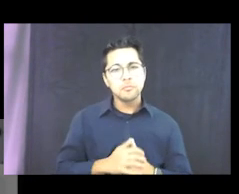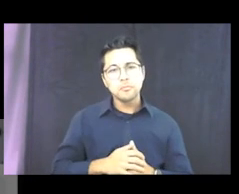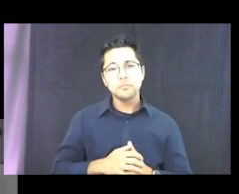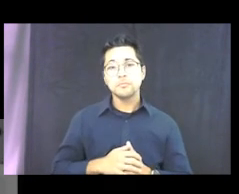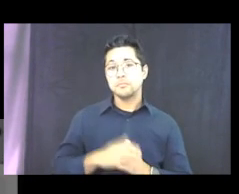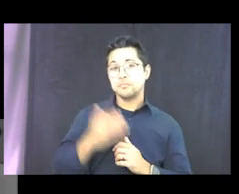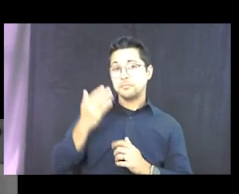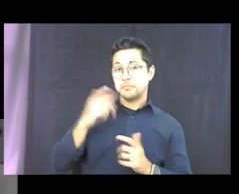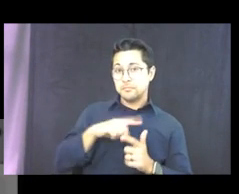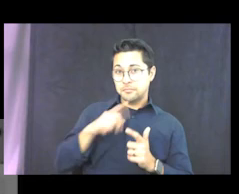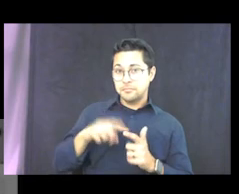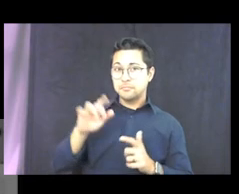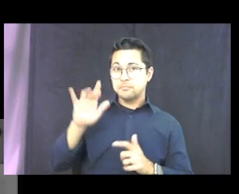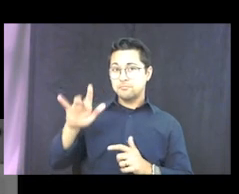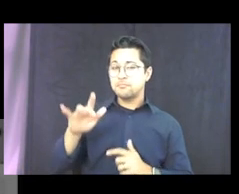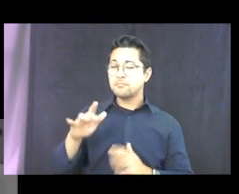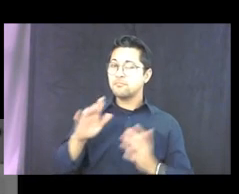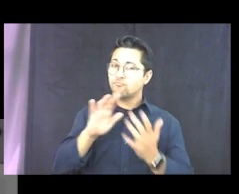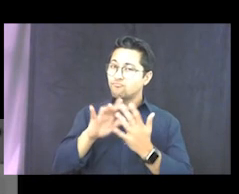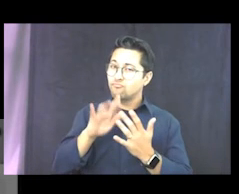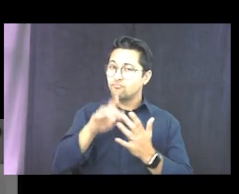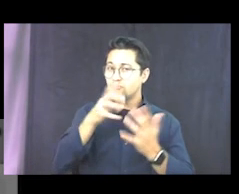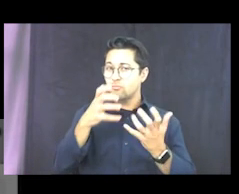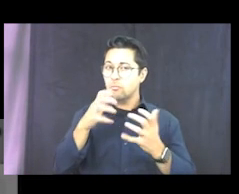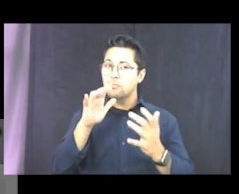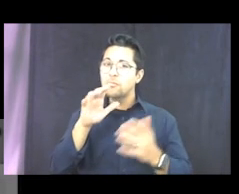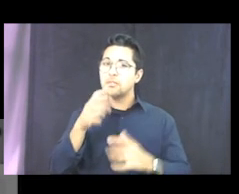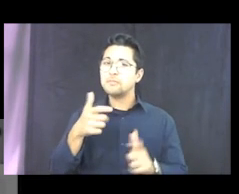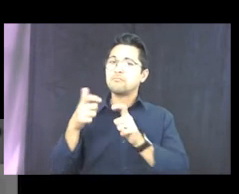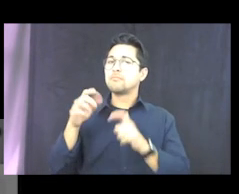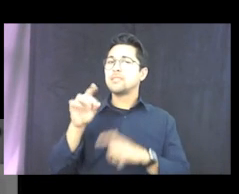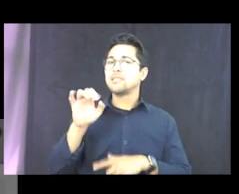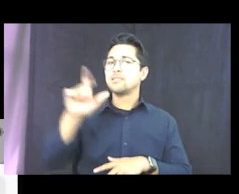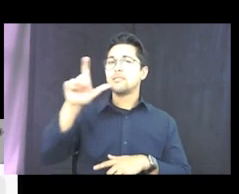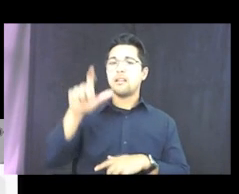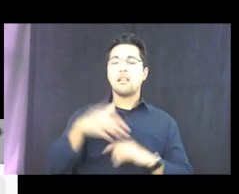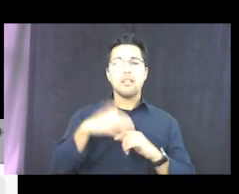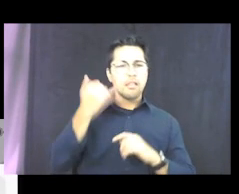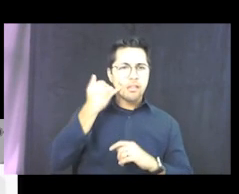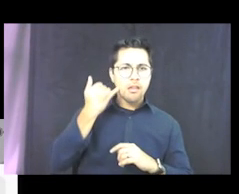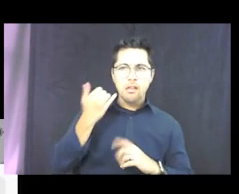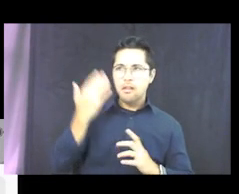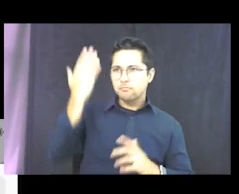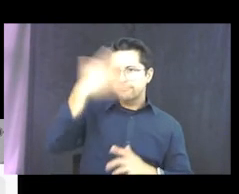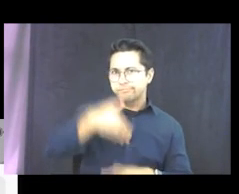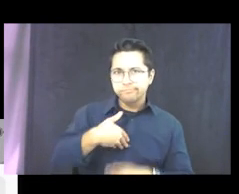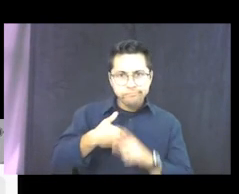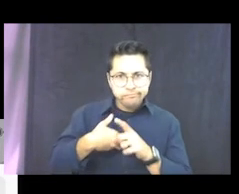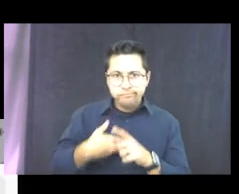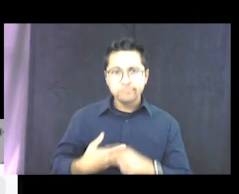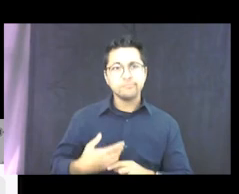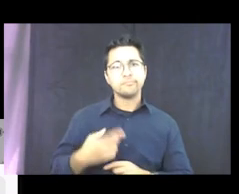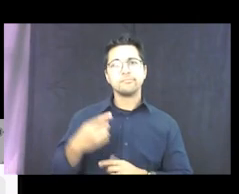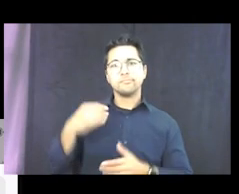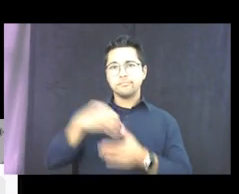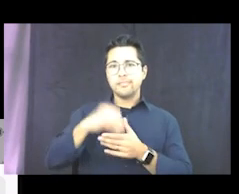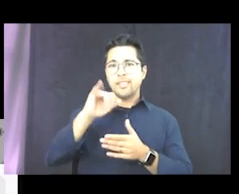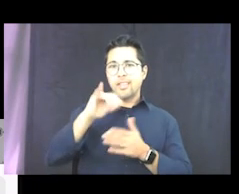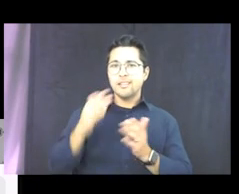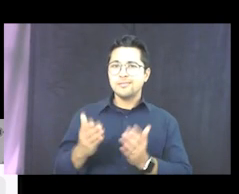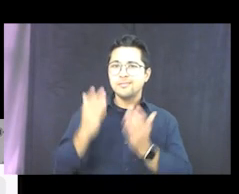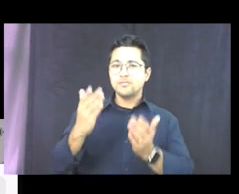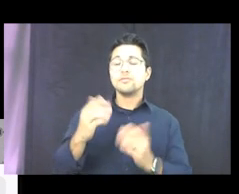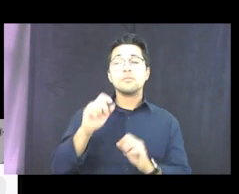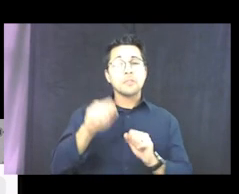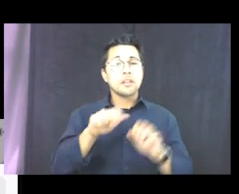From here, you can select the contact you wish to speed dial. If you do not see the desired contact within your suggestions,